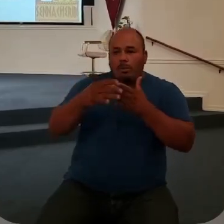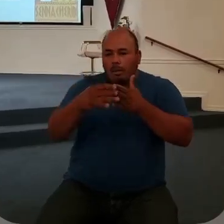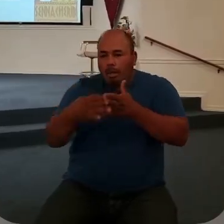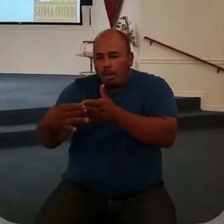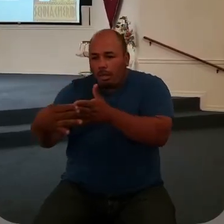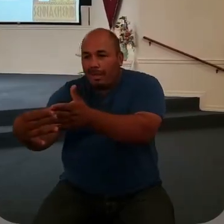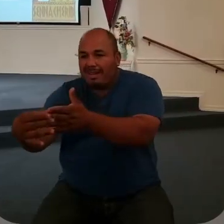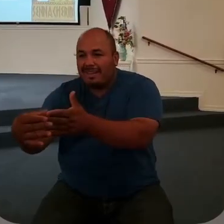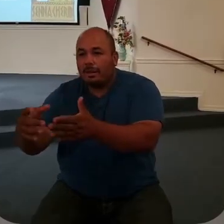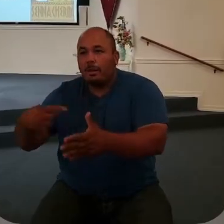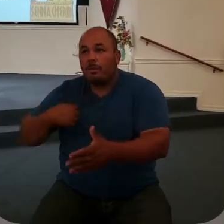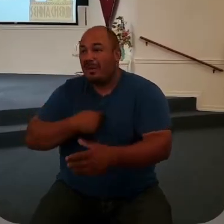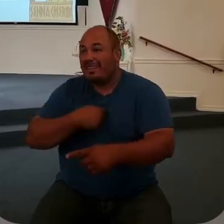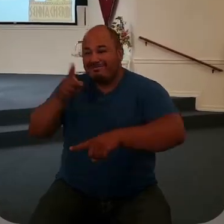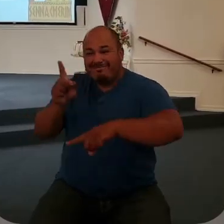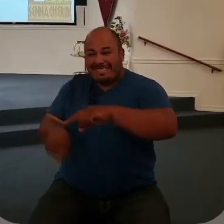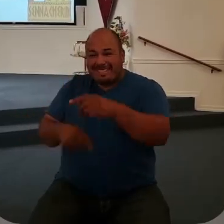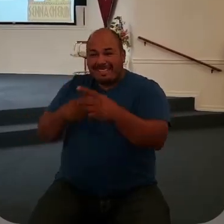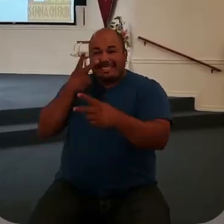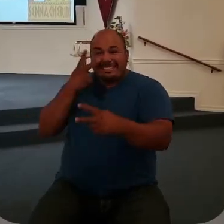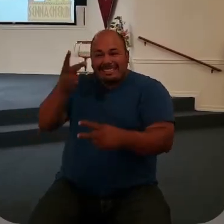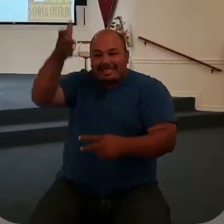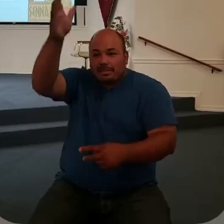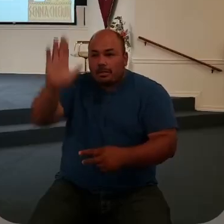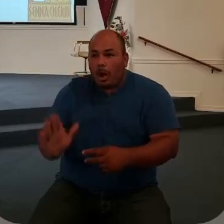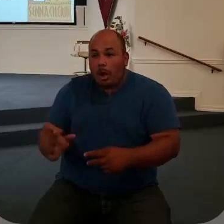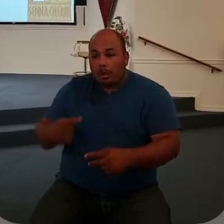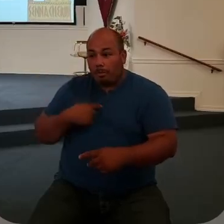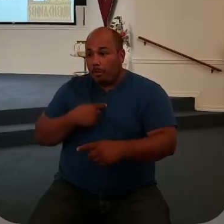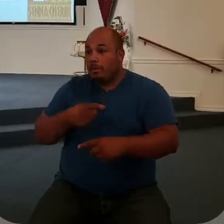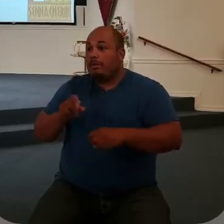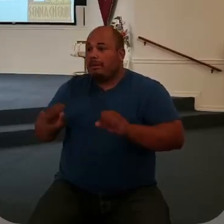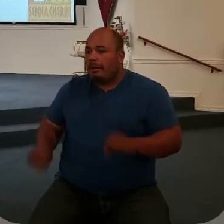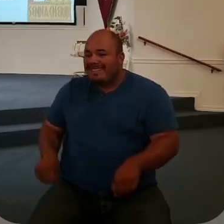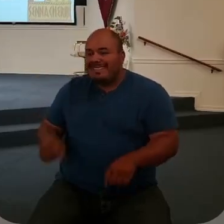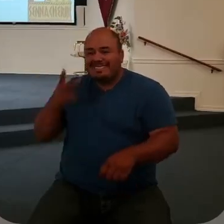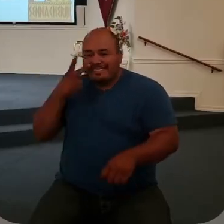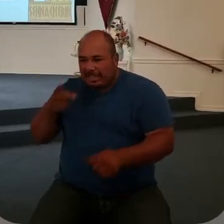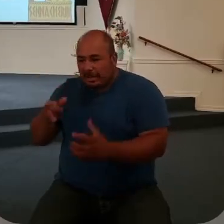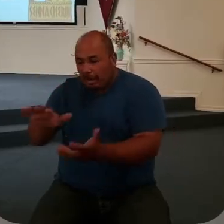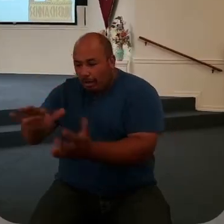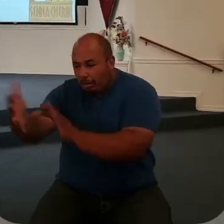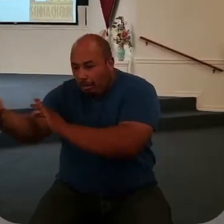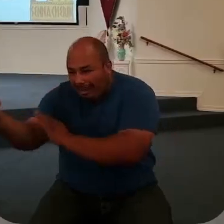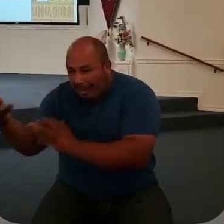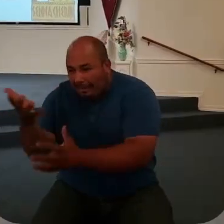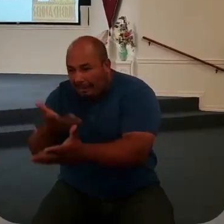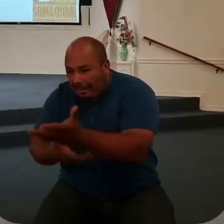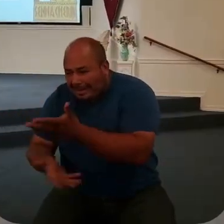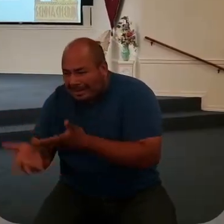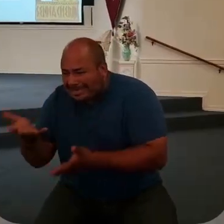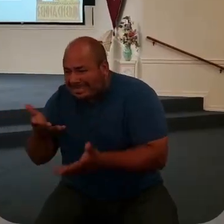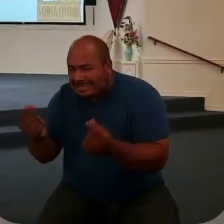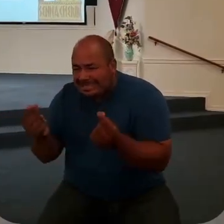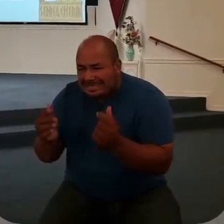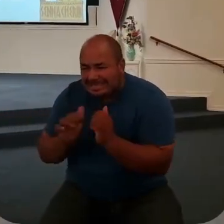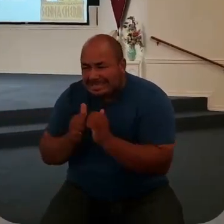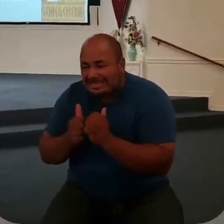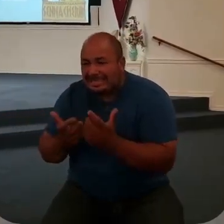we can't see God, but we can sure see the mess. Partly because even though we believe in God's power, we just don't see how he can get us